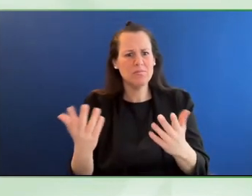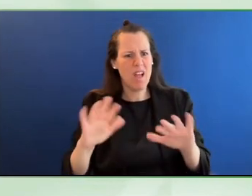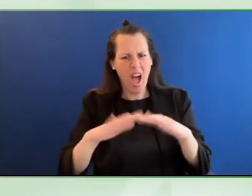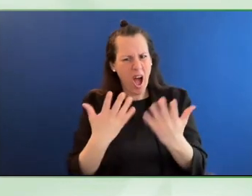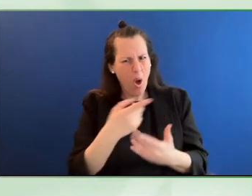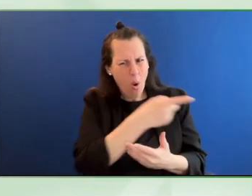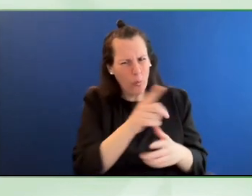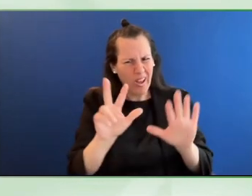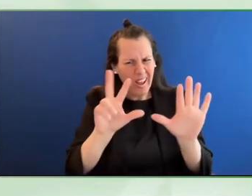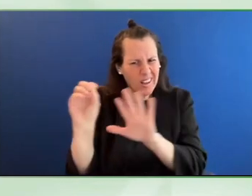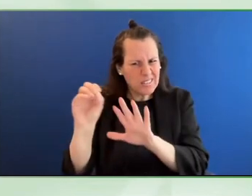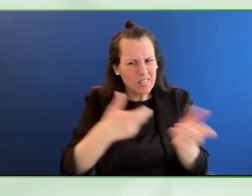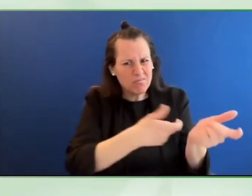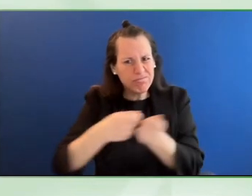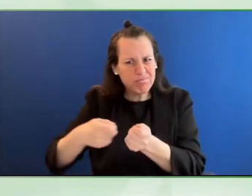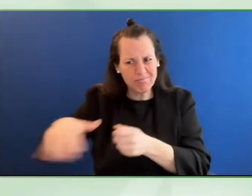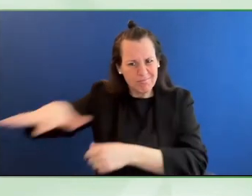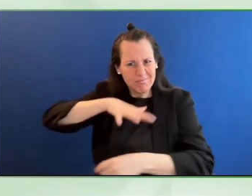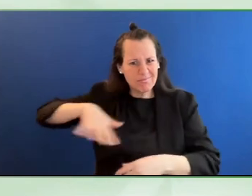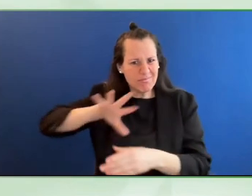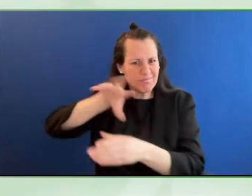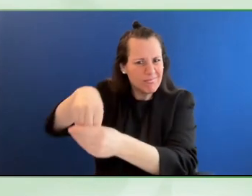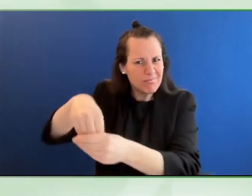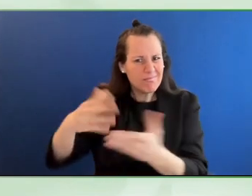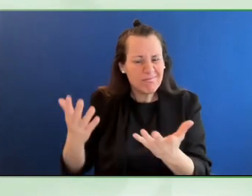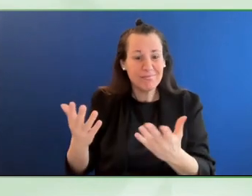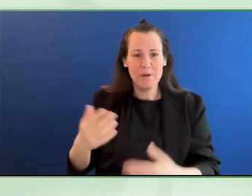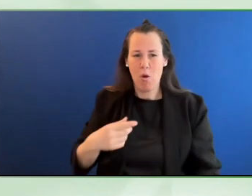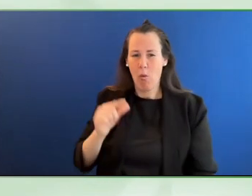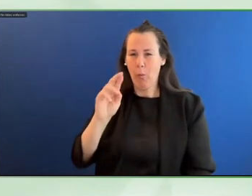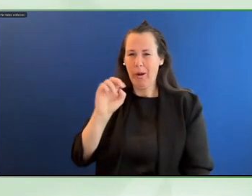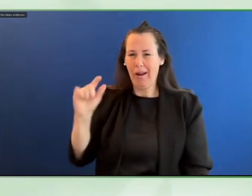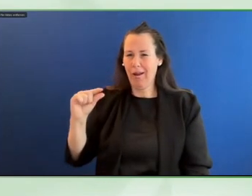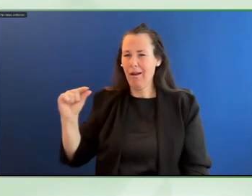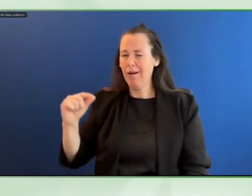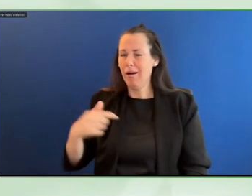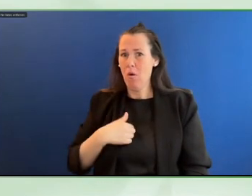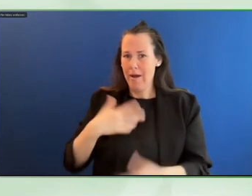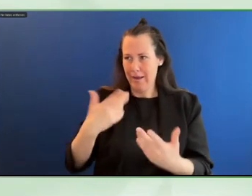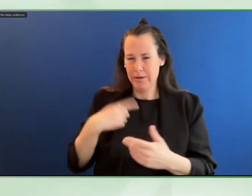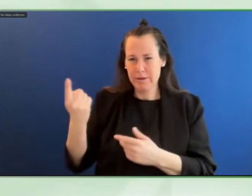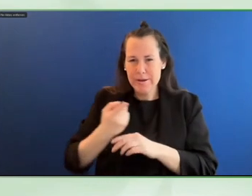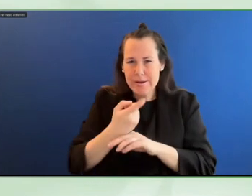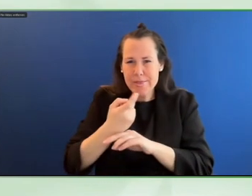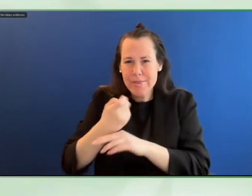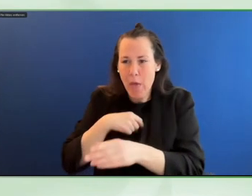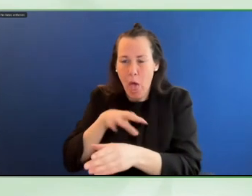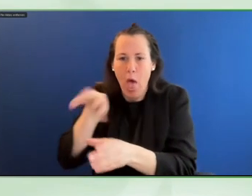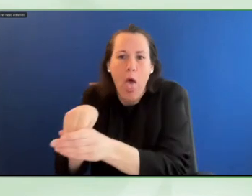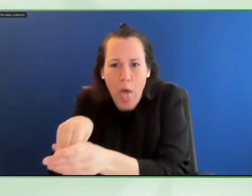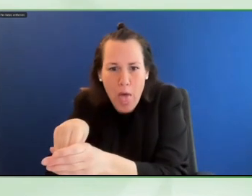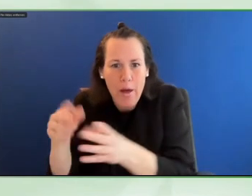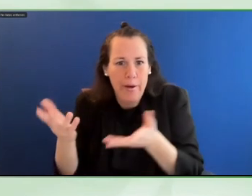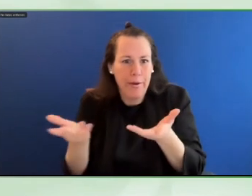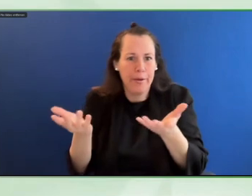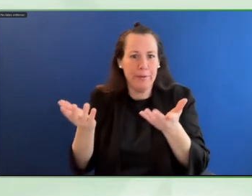boy who couldn't speak or write or type or do any kind of communication. And it was actually the first time I had met